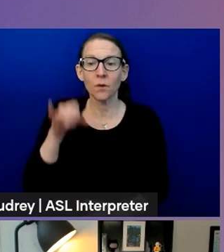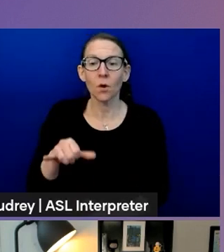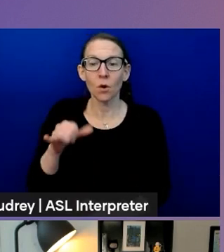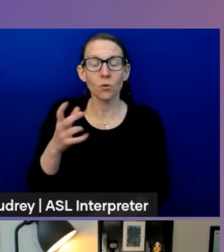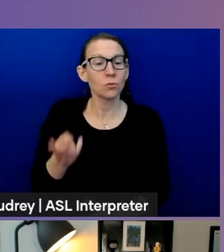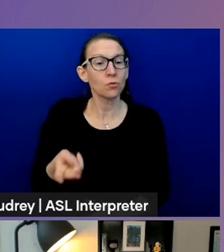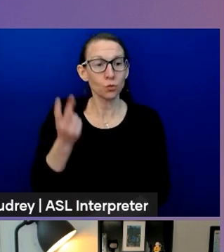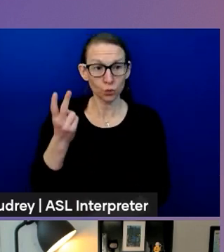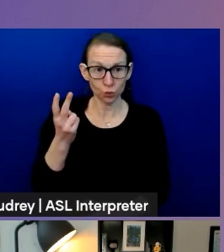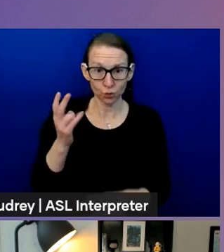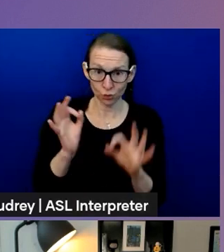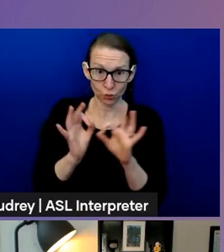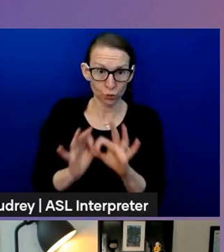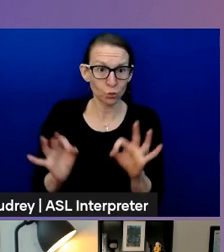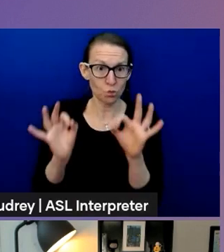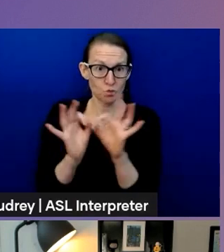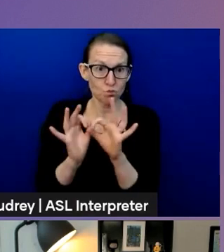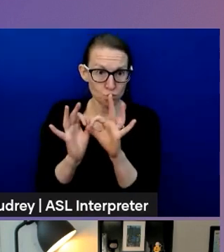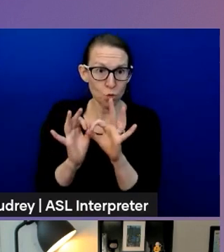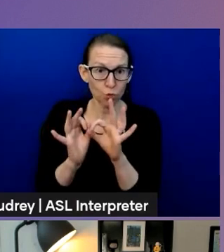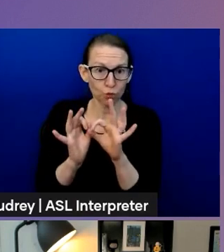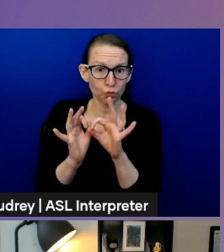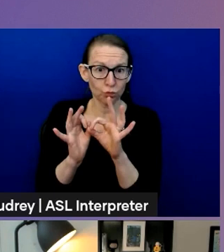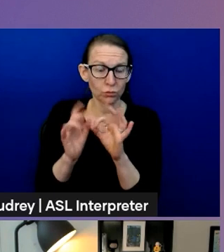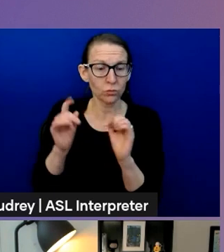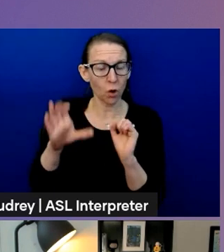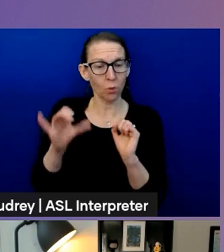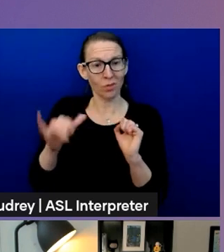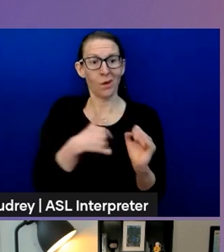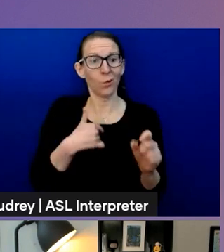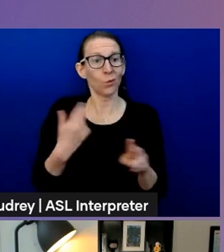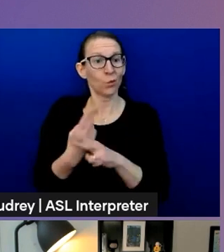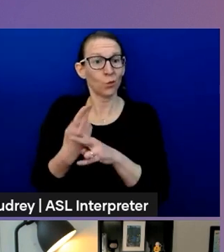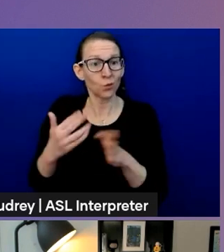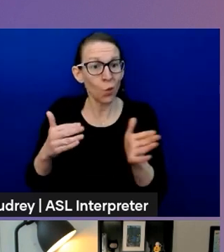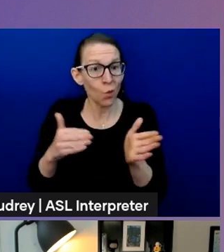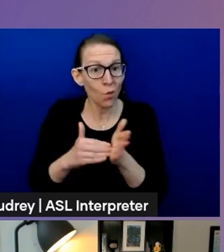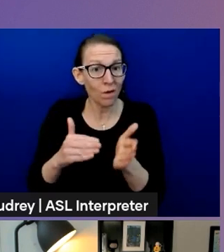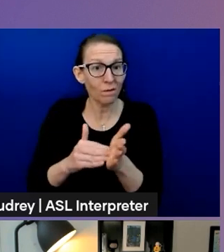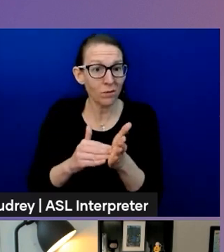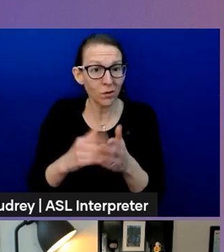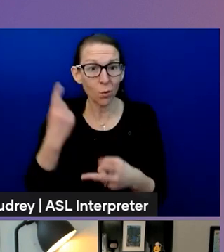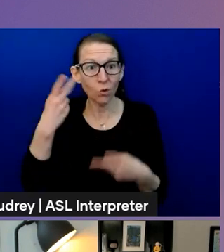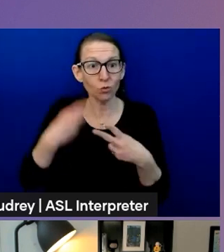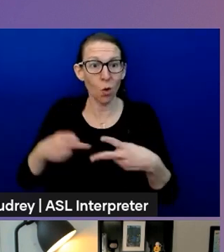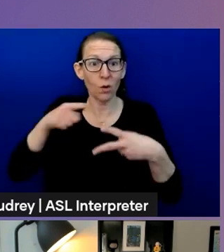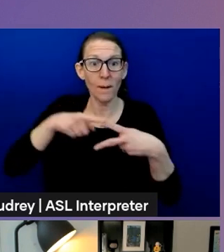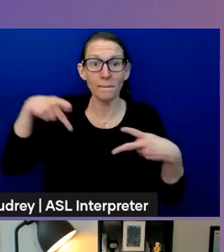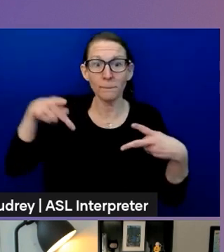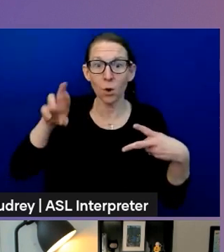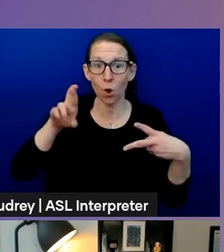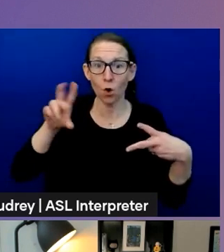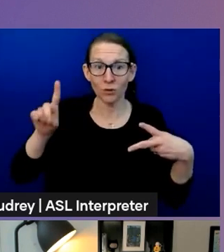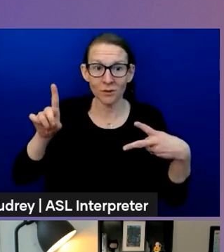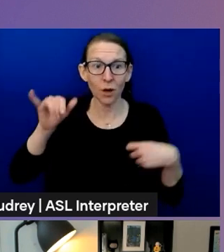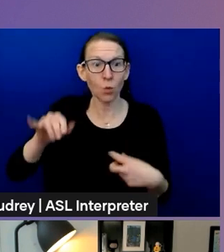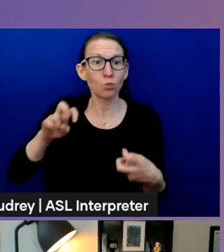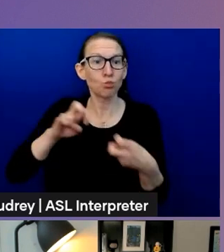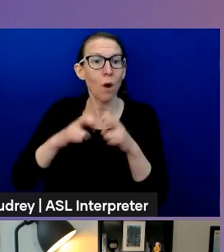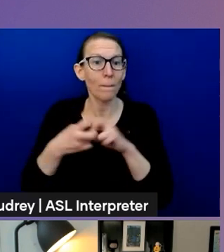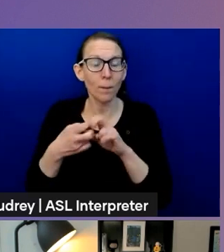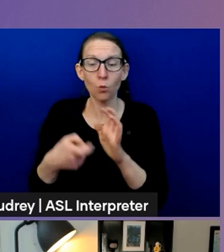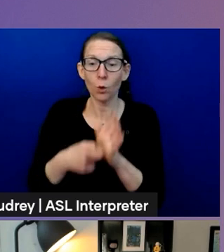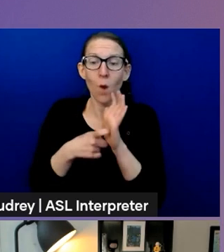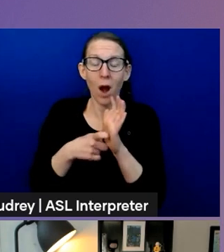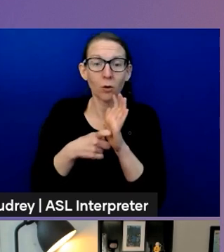or like the documents that are used quite often are one of them is called PRD, which is a problem requirements document,